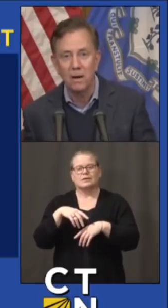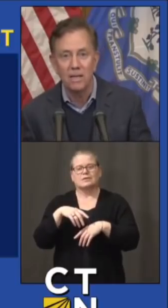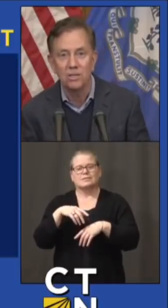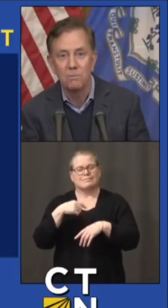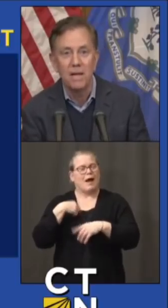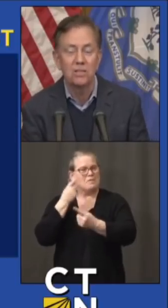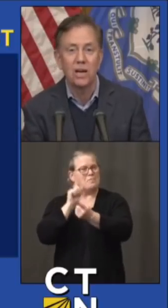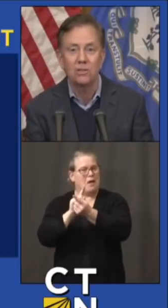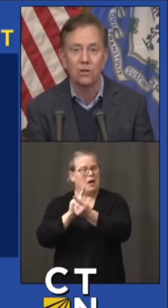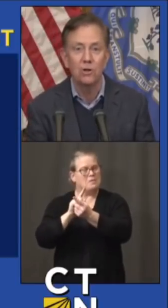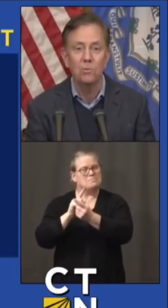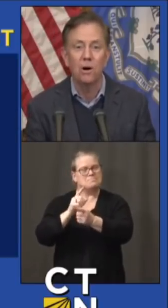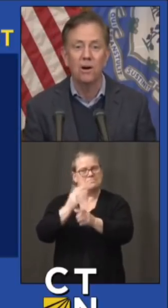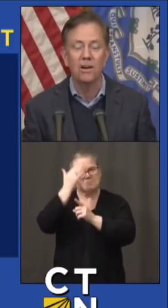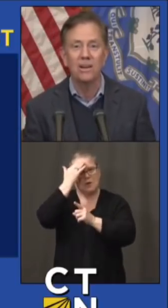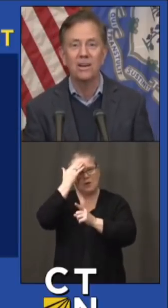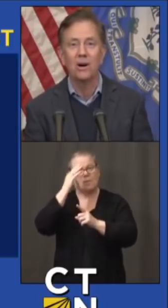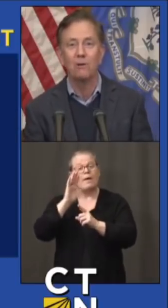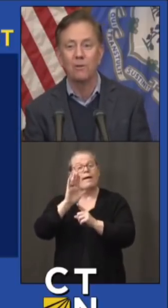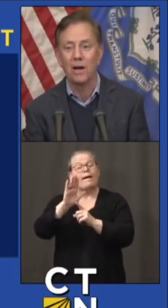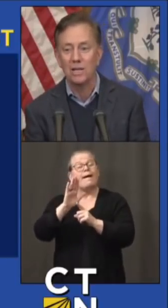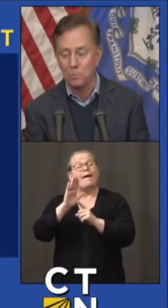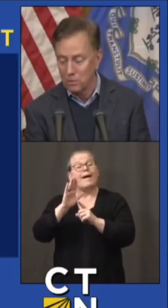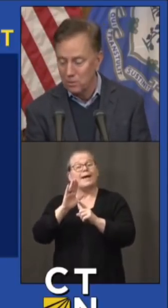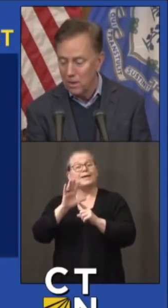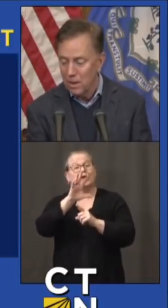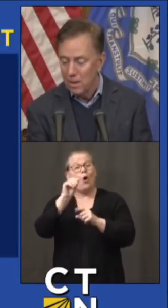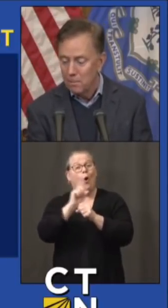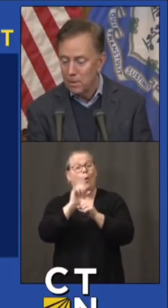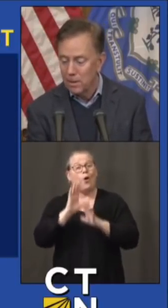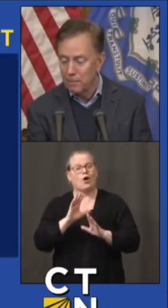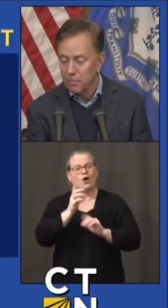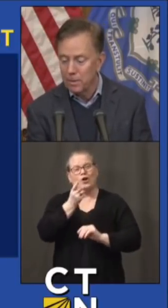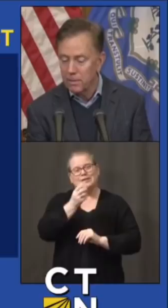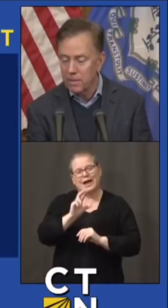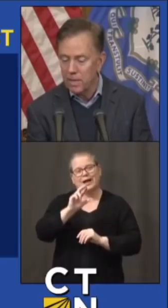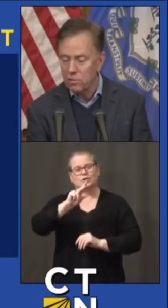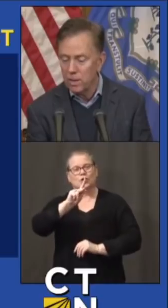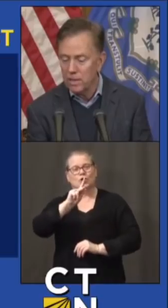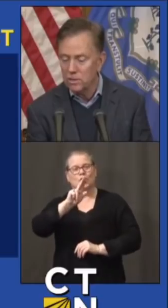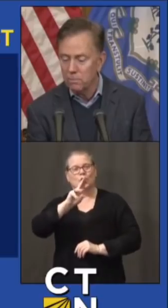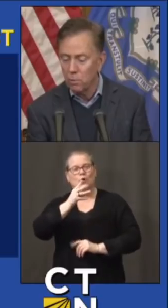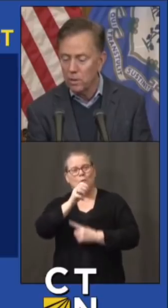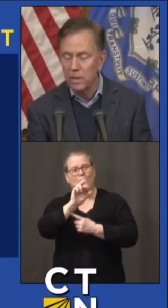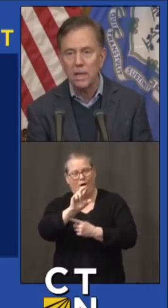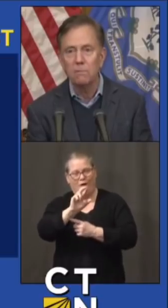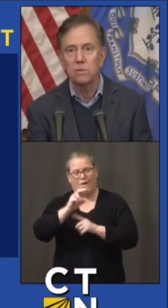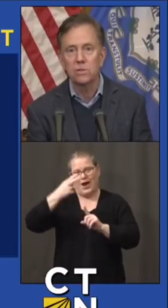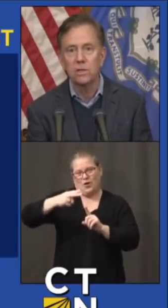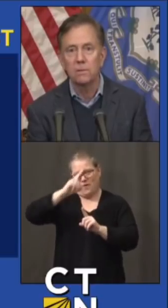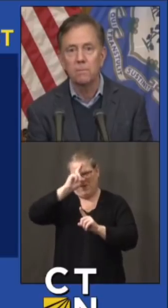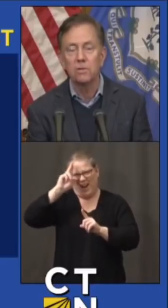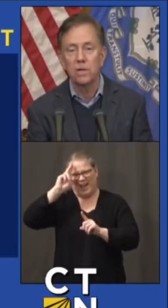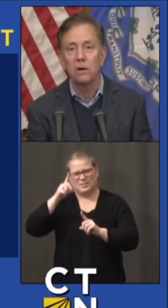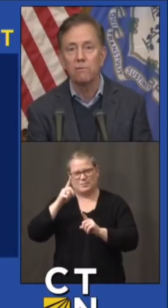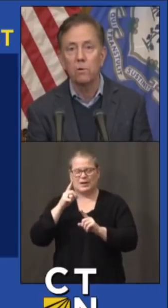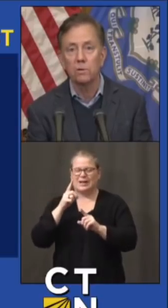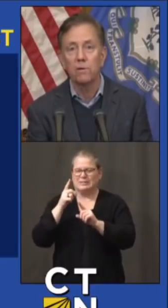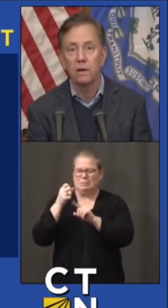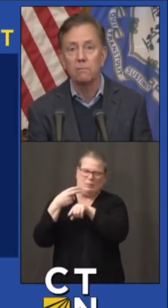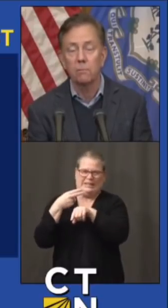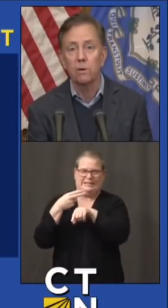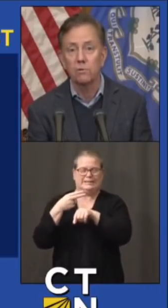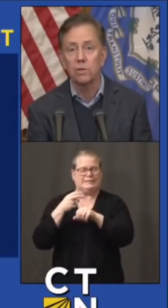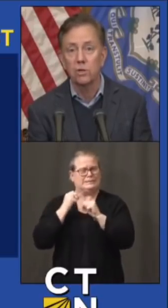edged out by his mate, Dr. Kumar, at Hartford Hospital. But Keith Grant is important. He's an Air